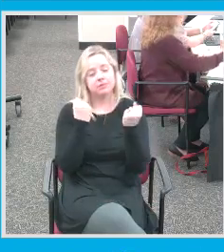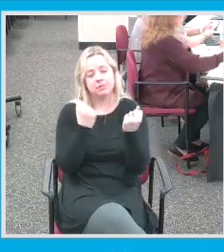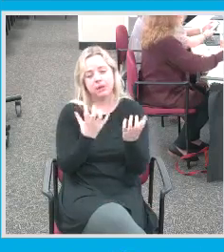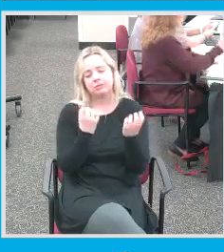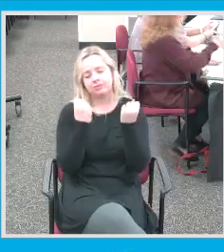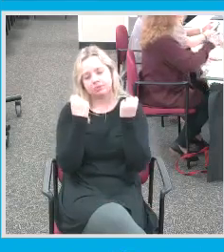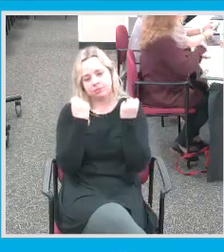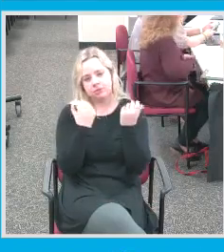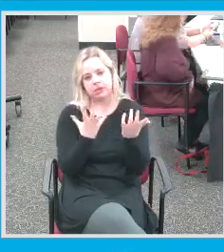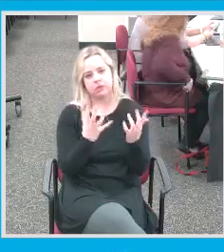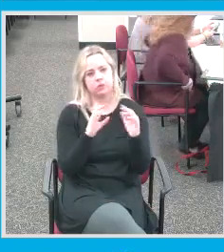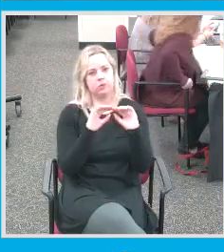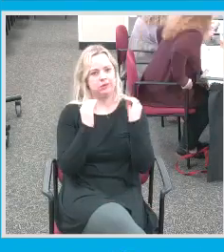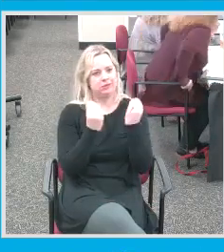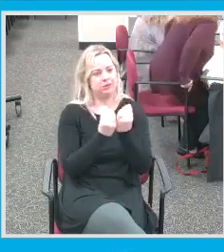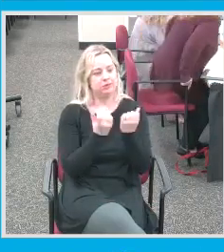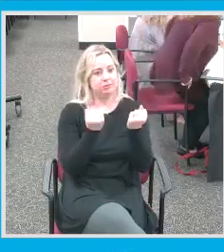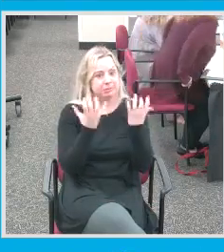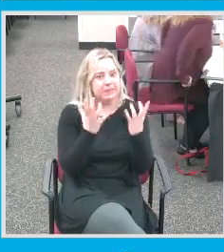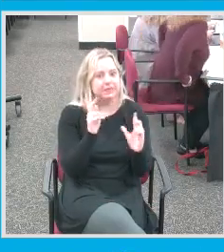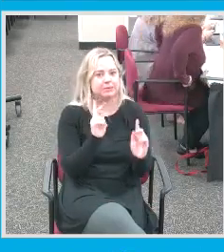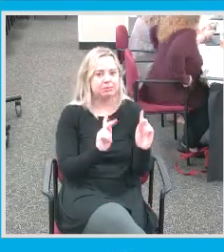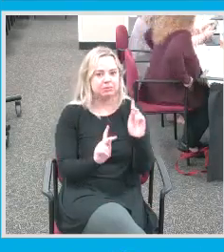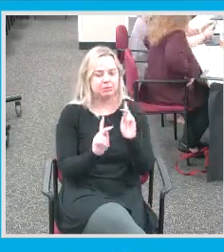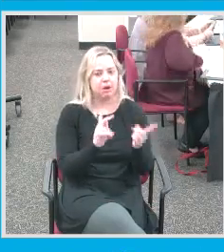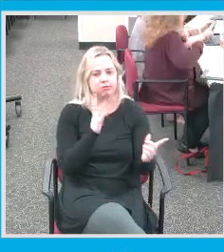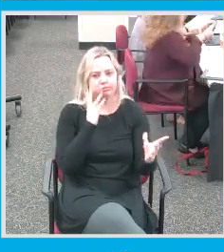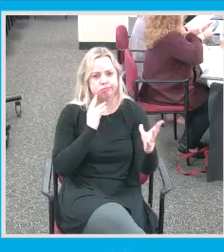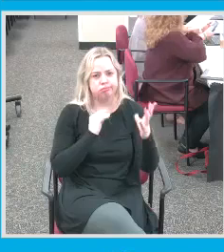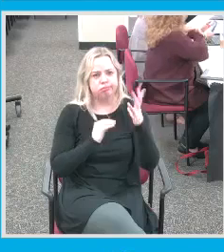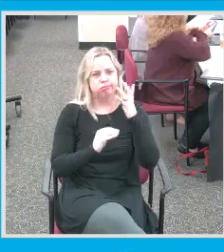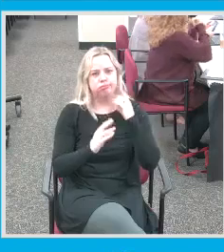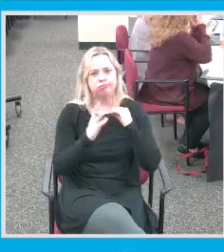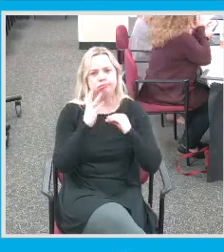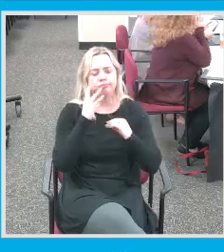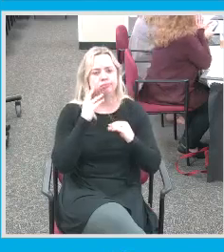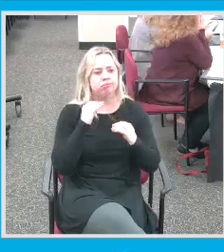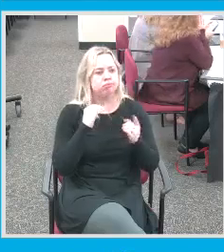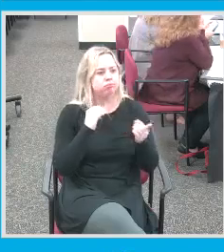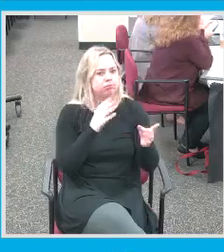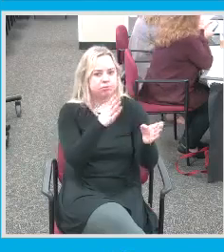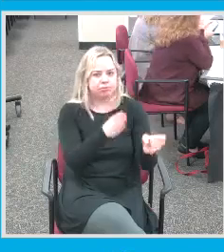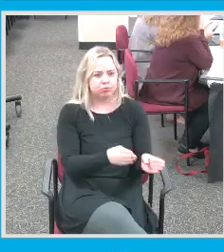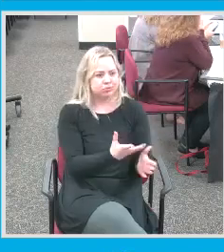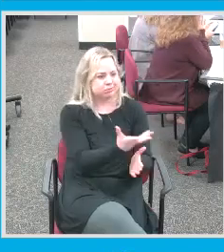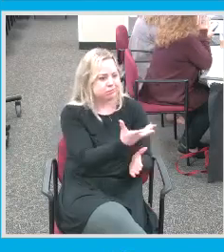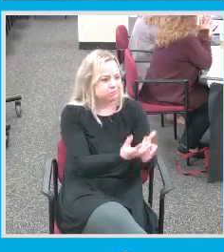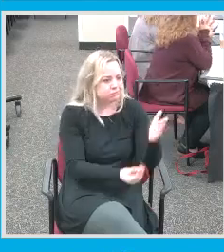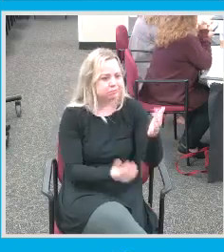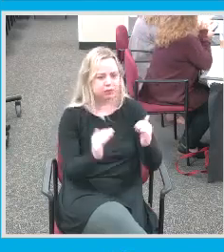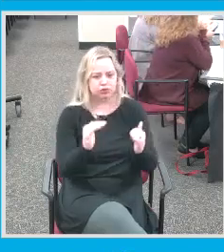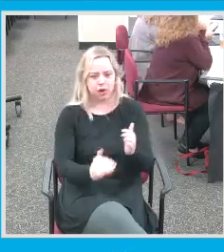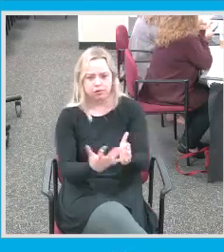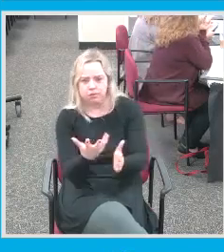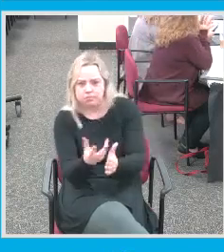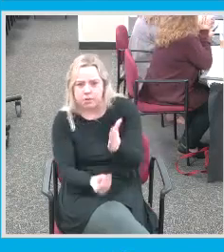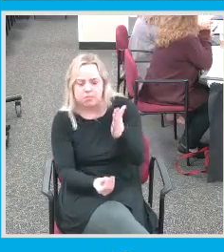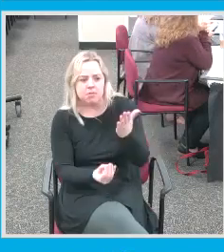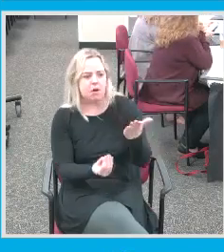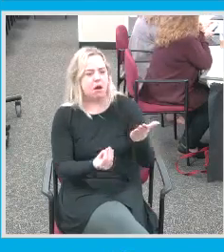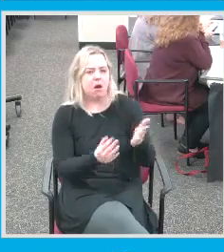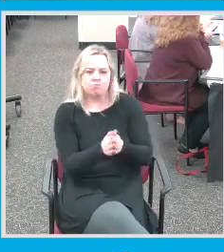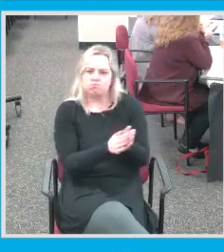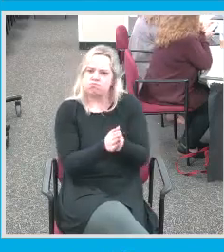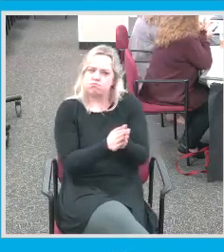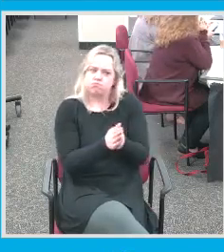organizations, numerous people with lived experiences that have lost a child or a loved one that are so engaged. And